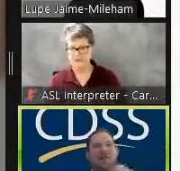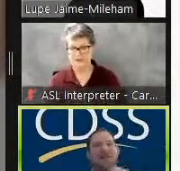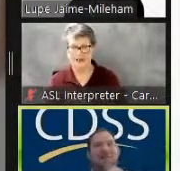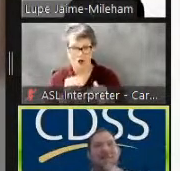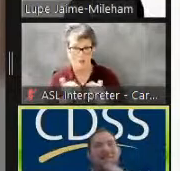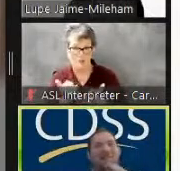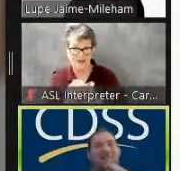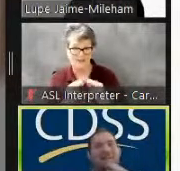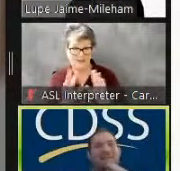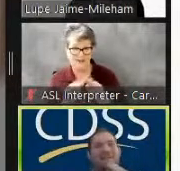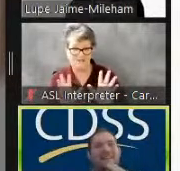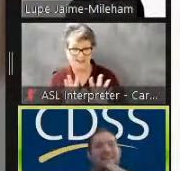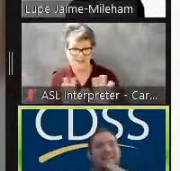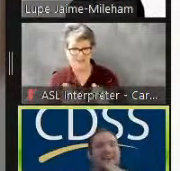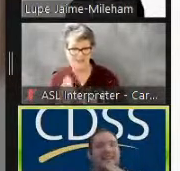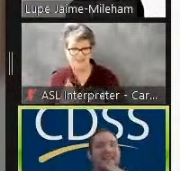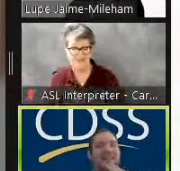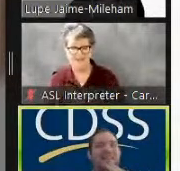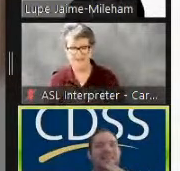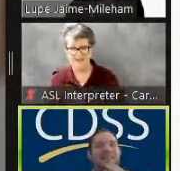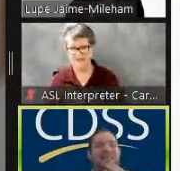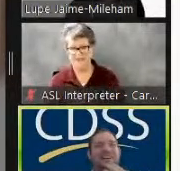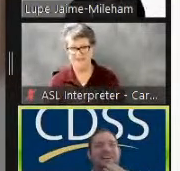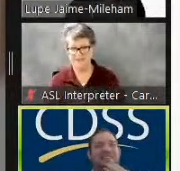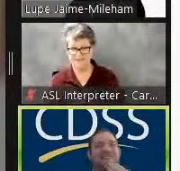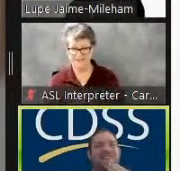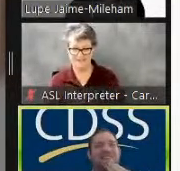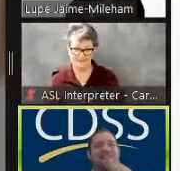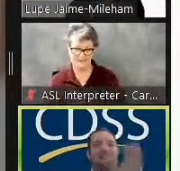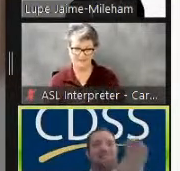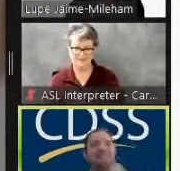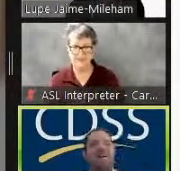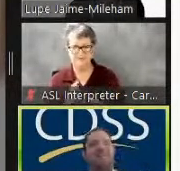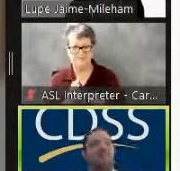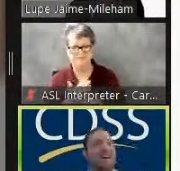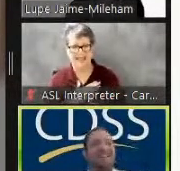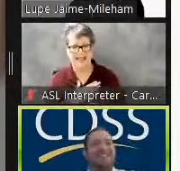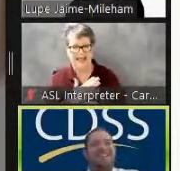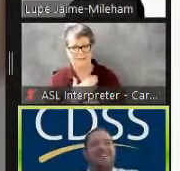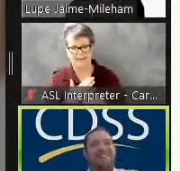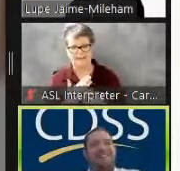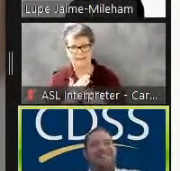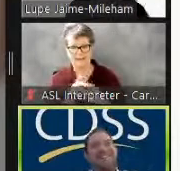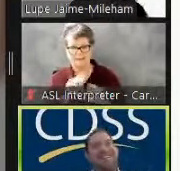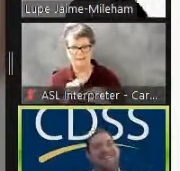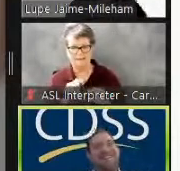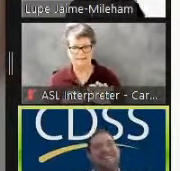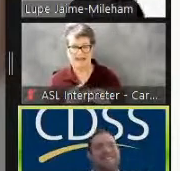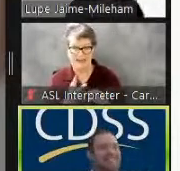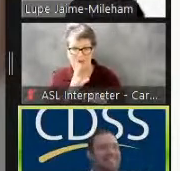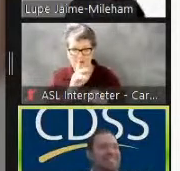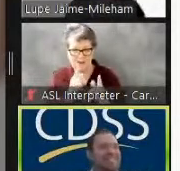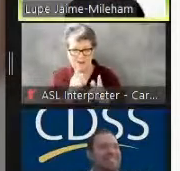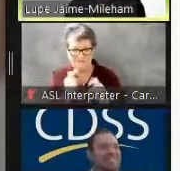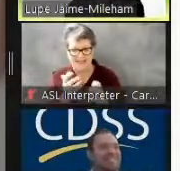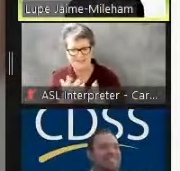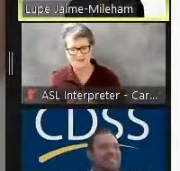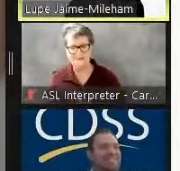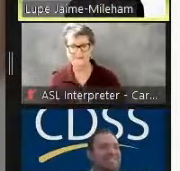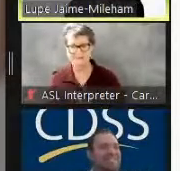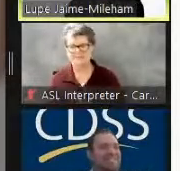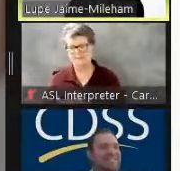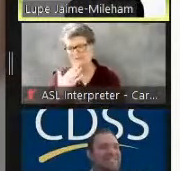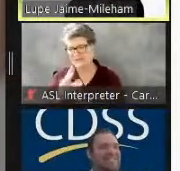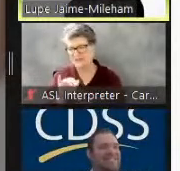clarify a little bit for everybody. But again, happy to throw things in the chat too. I know I talk a little fast. So. Thank you,